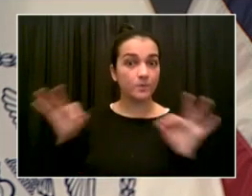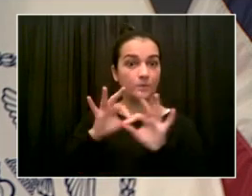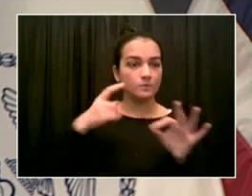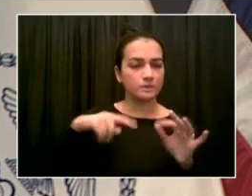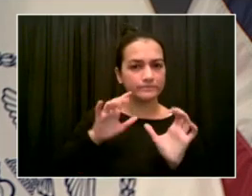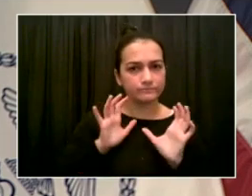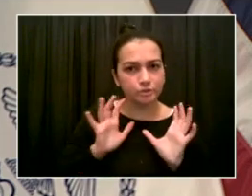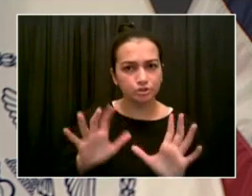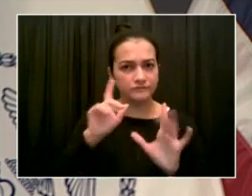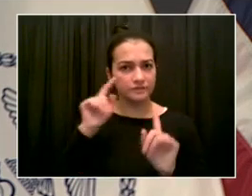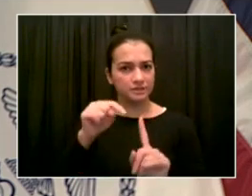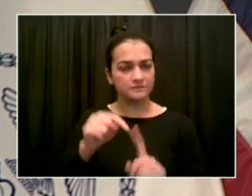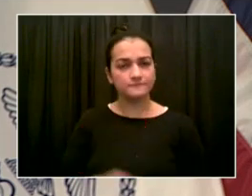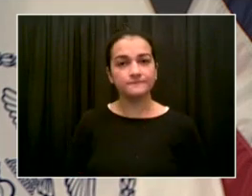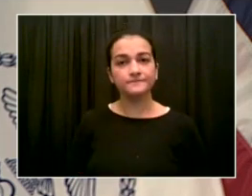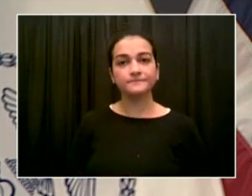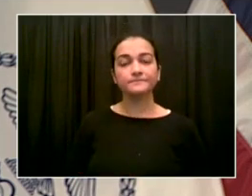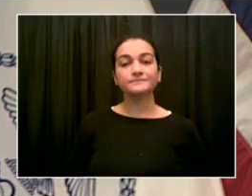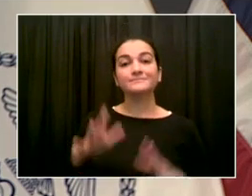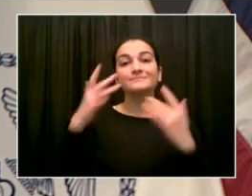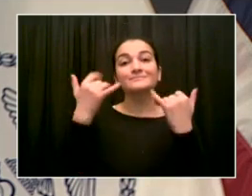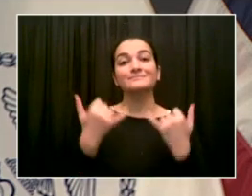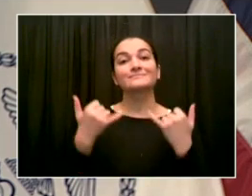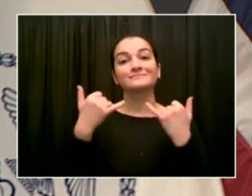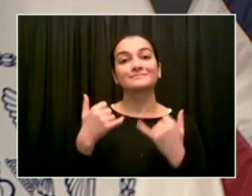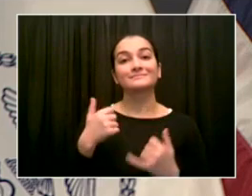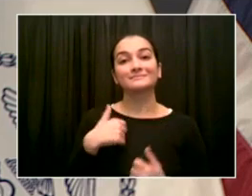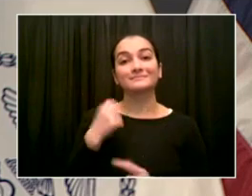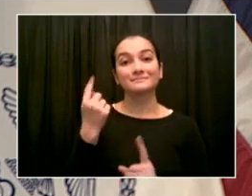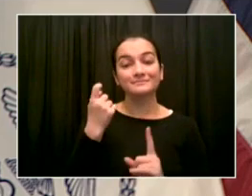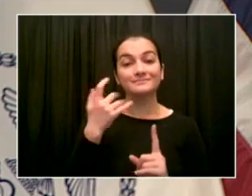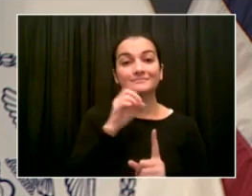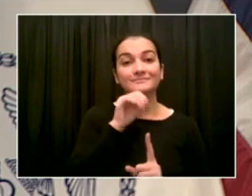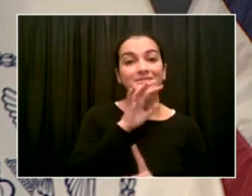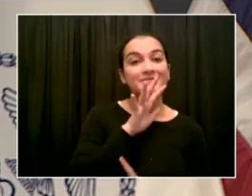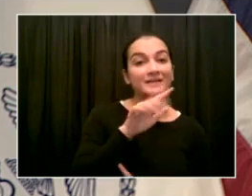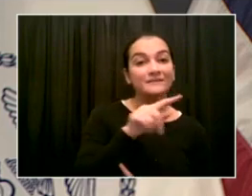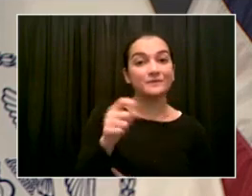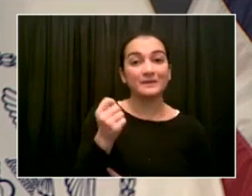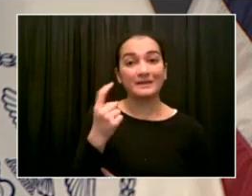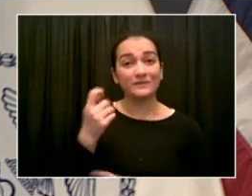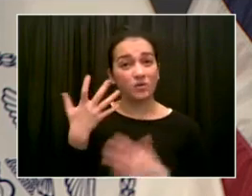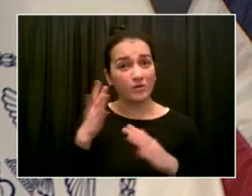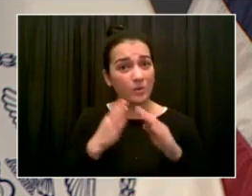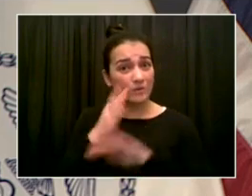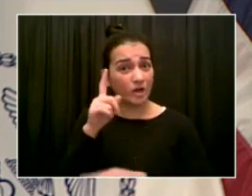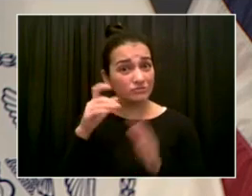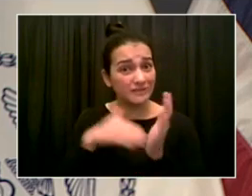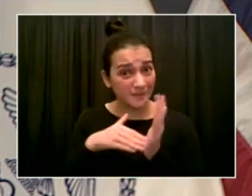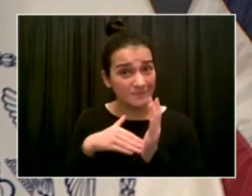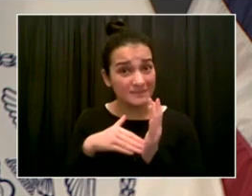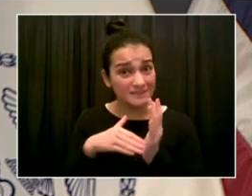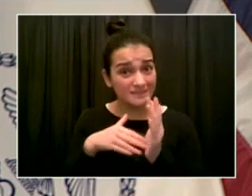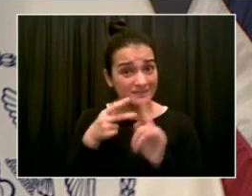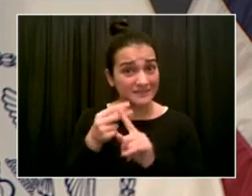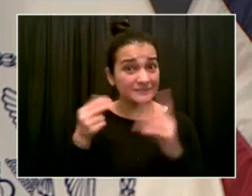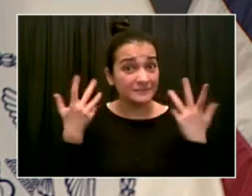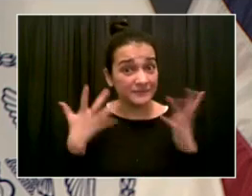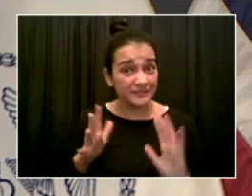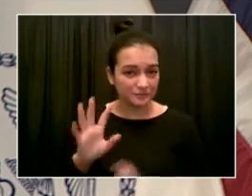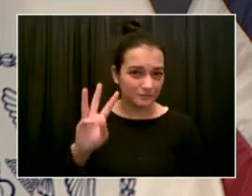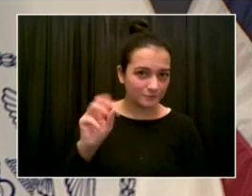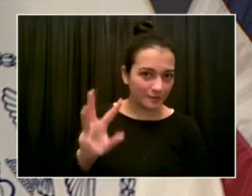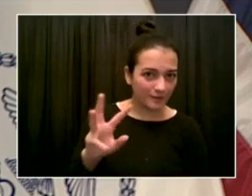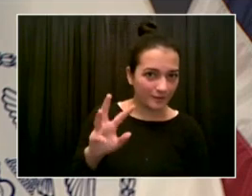plus vaccinations for the 5 to 11-year-olds, that's very encouraging to me, because that's the big opportunity areas to reach those young people and protect the